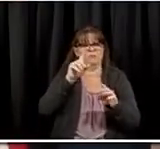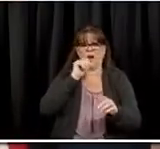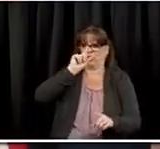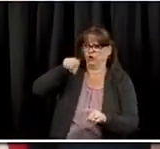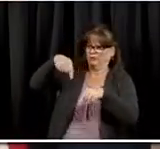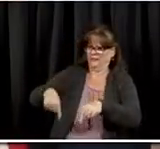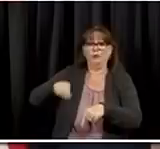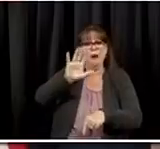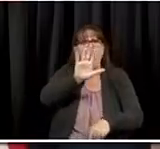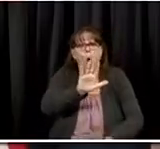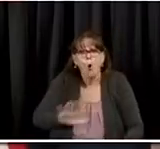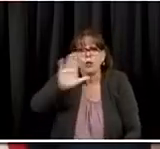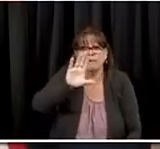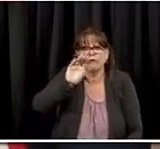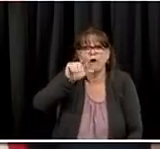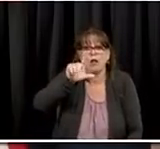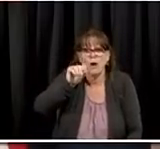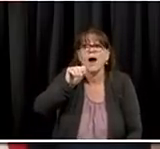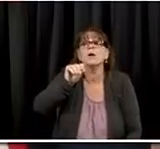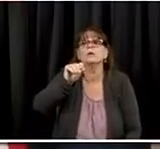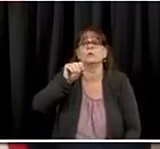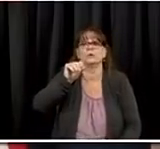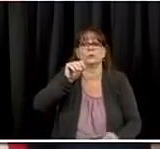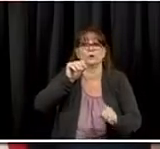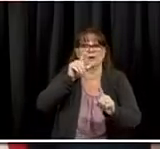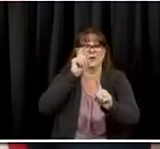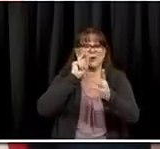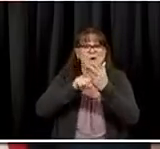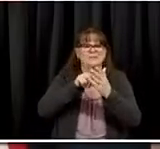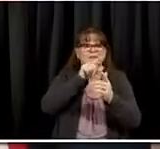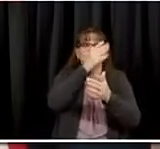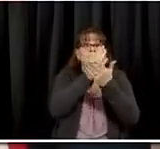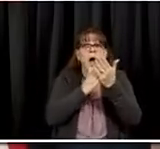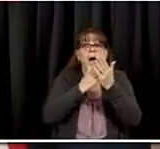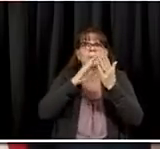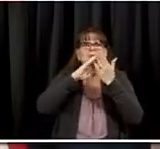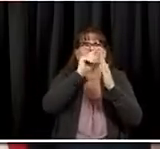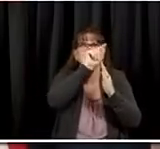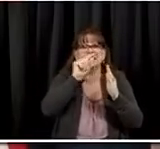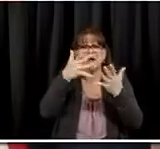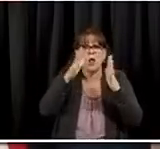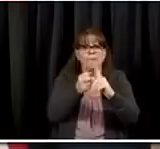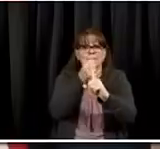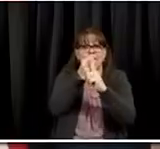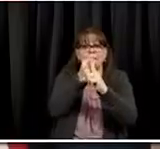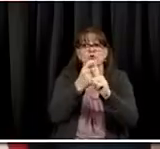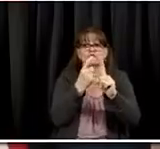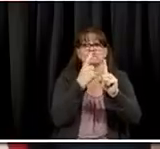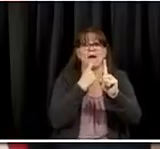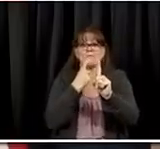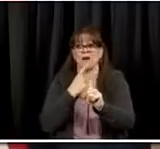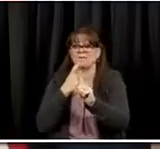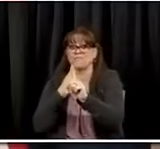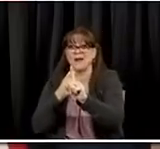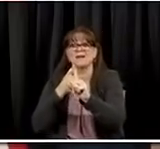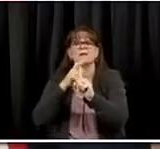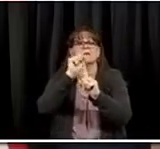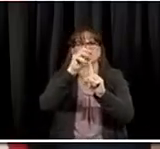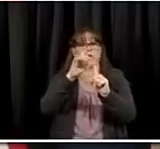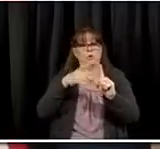red will help turn the corner on reducing cases and hospital load, which is now in a very critical